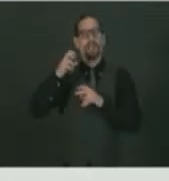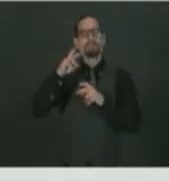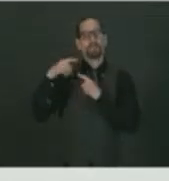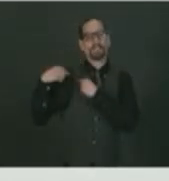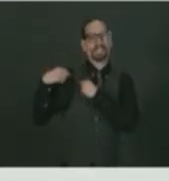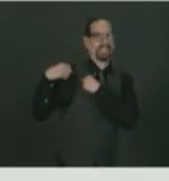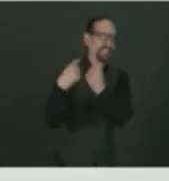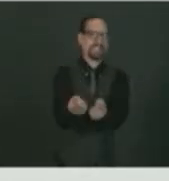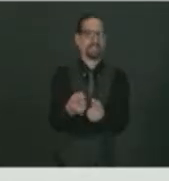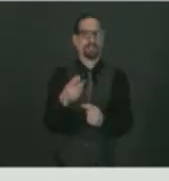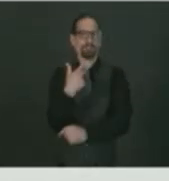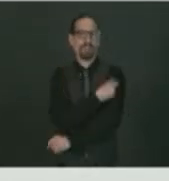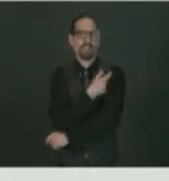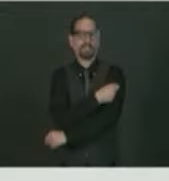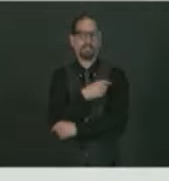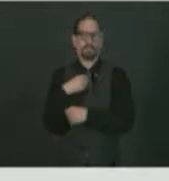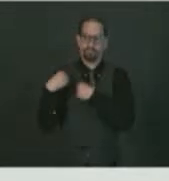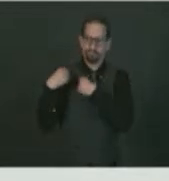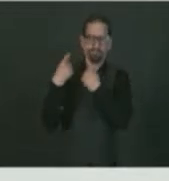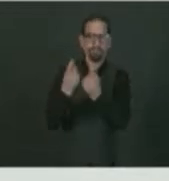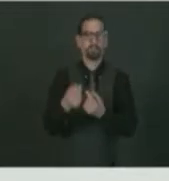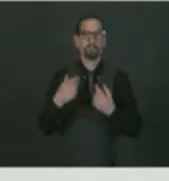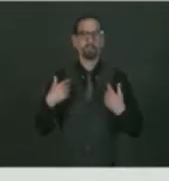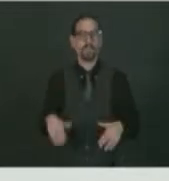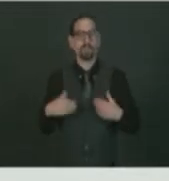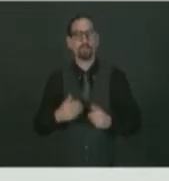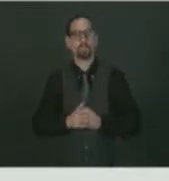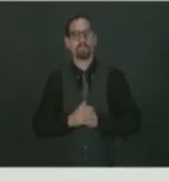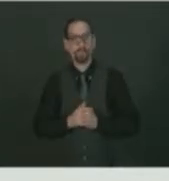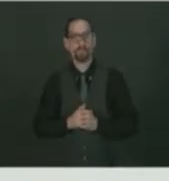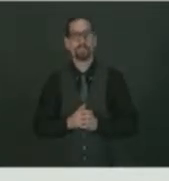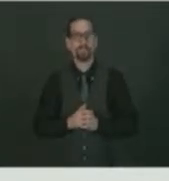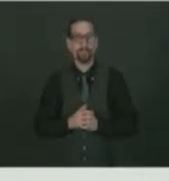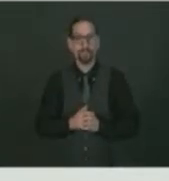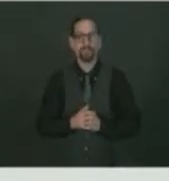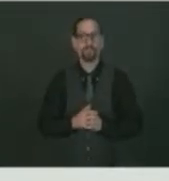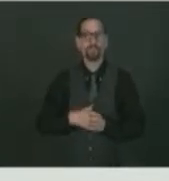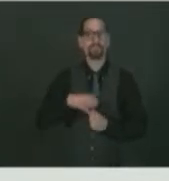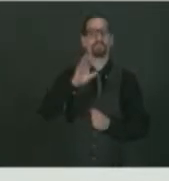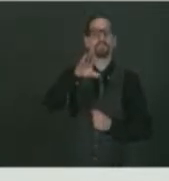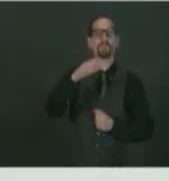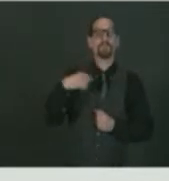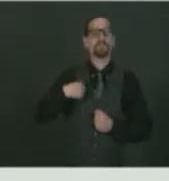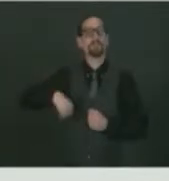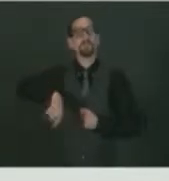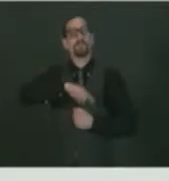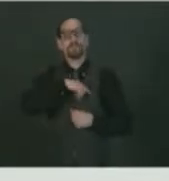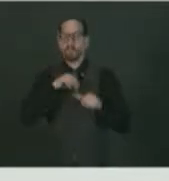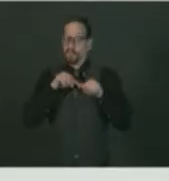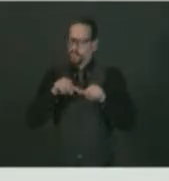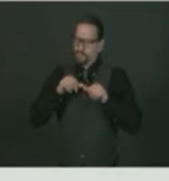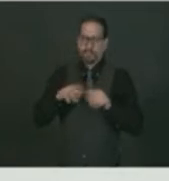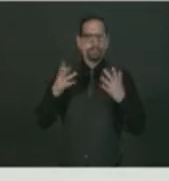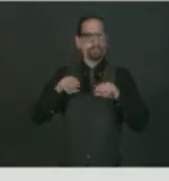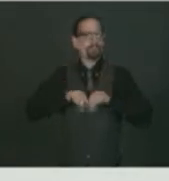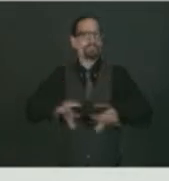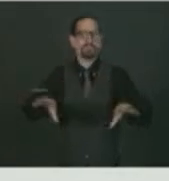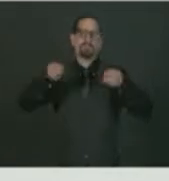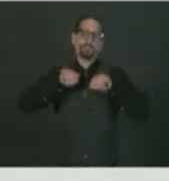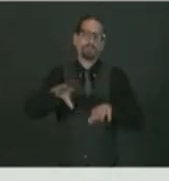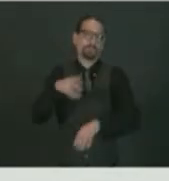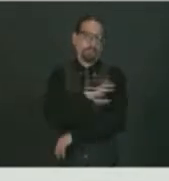We are able to ramp up our administration numbers quickly because we have worked hard to build out